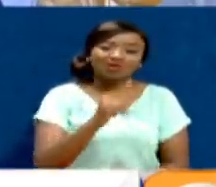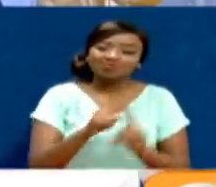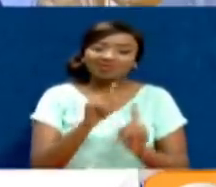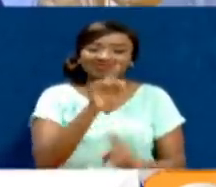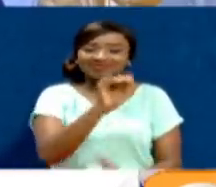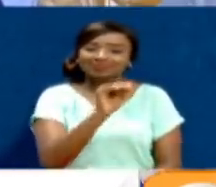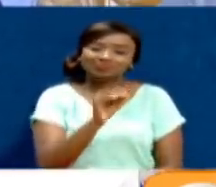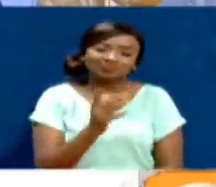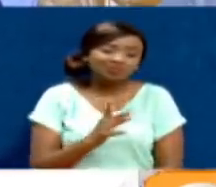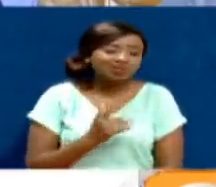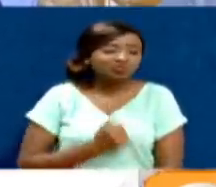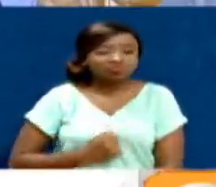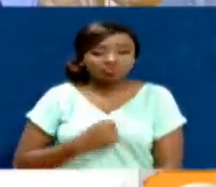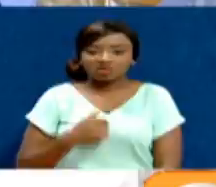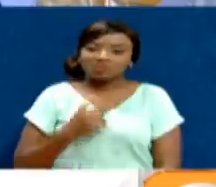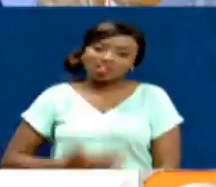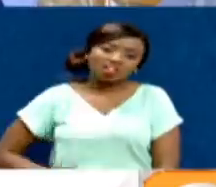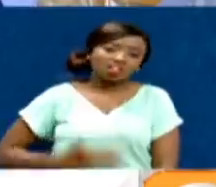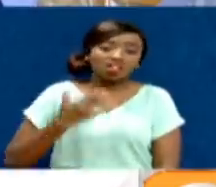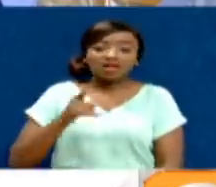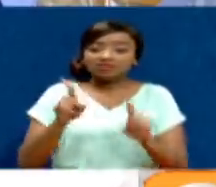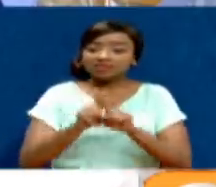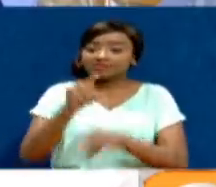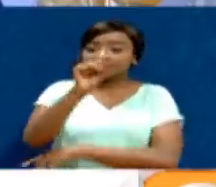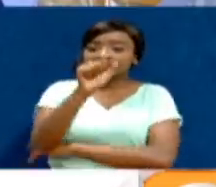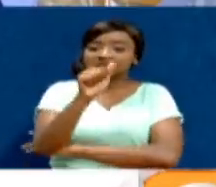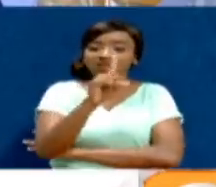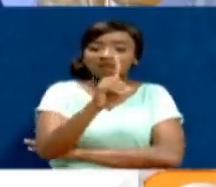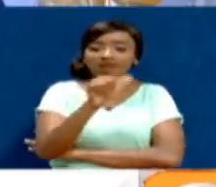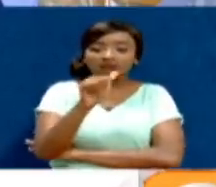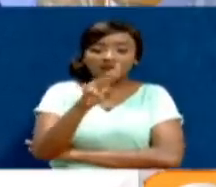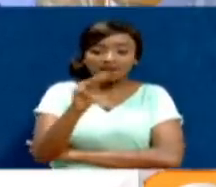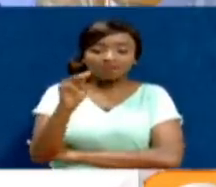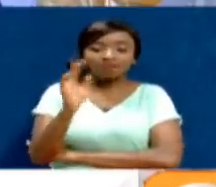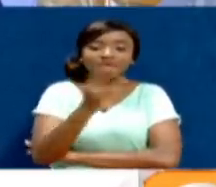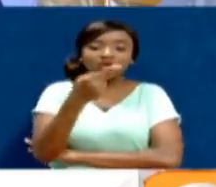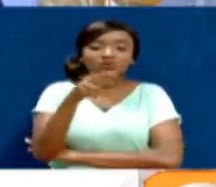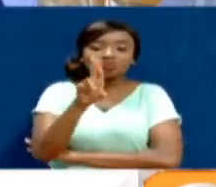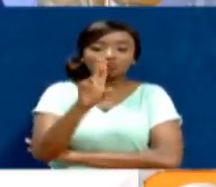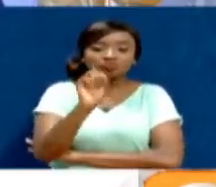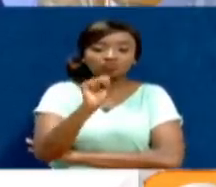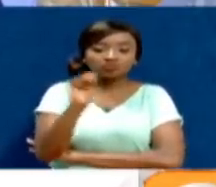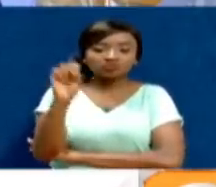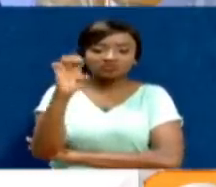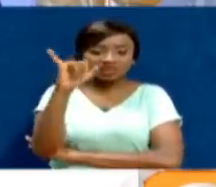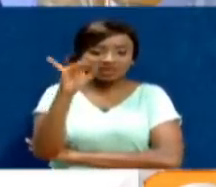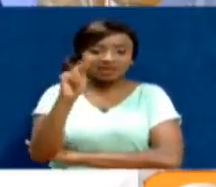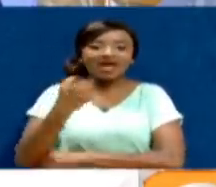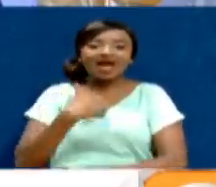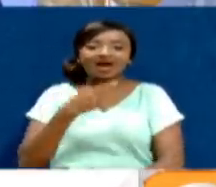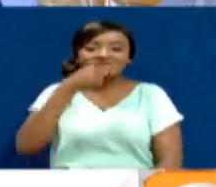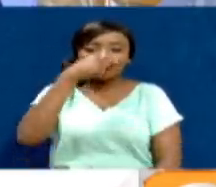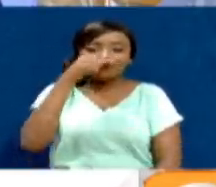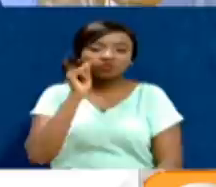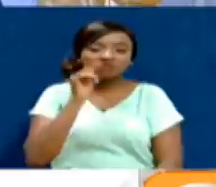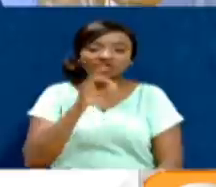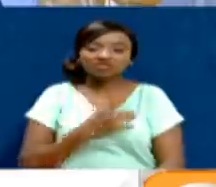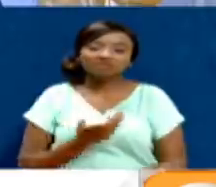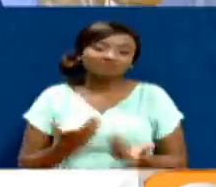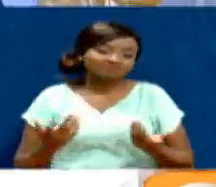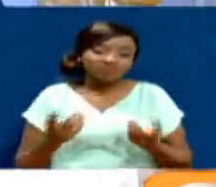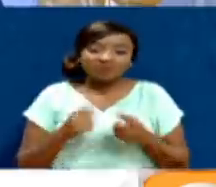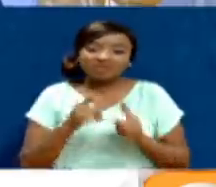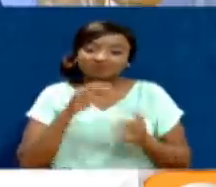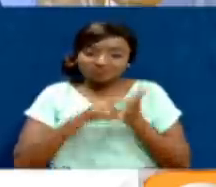ubaya, because even Saddam Hussein had a mustache like my friend Badi, but same at Badi Saddam